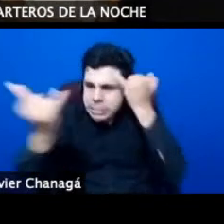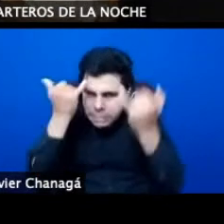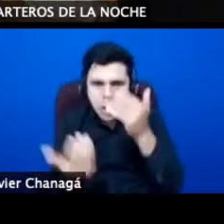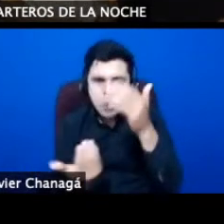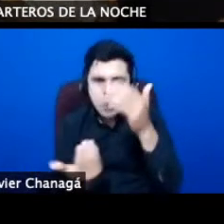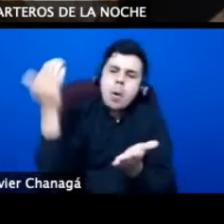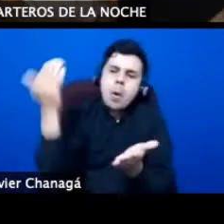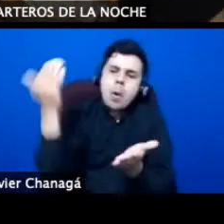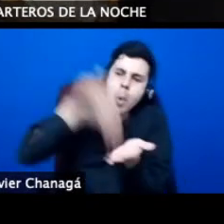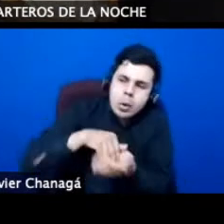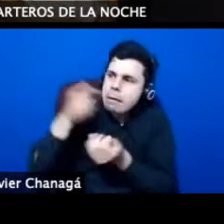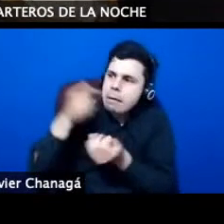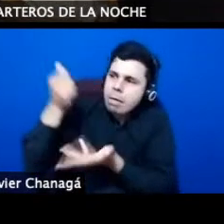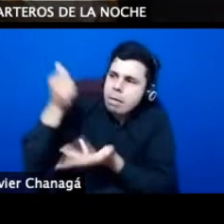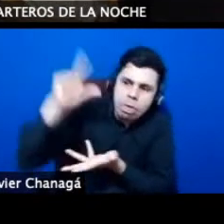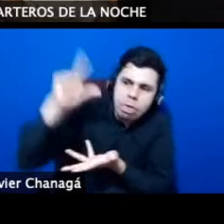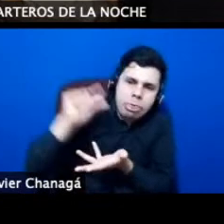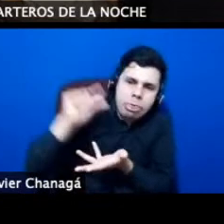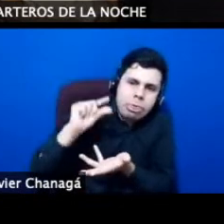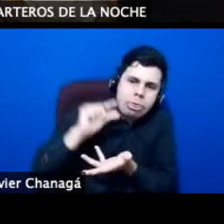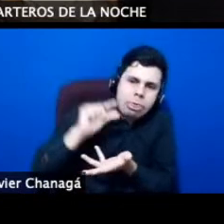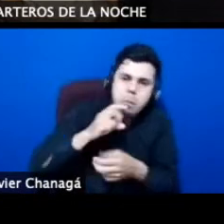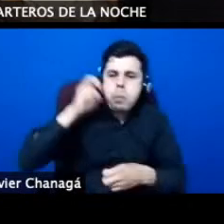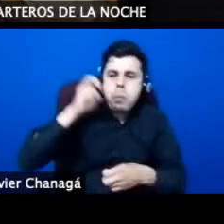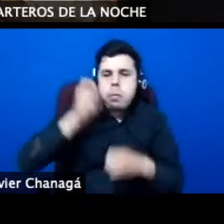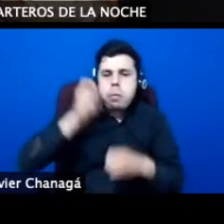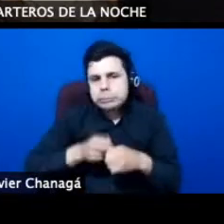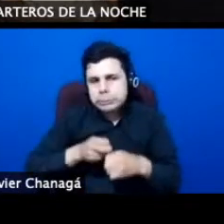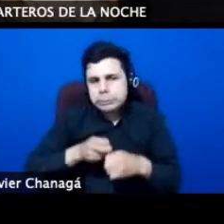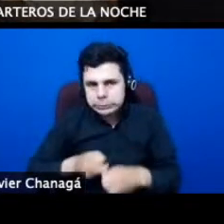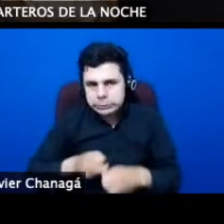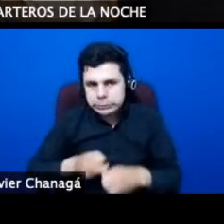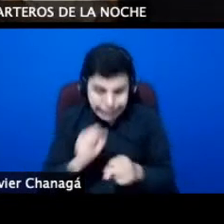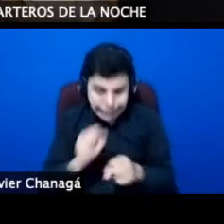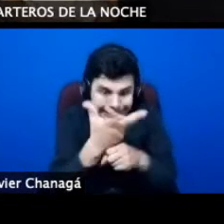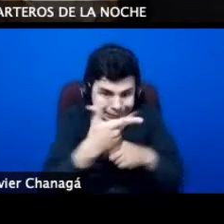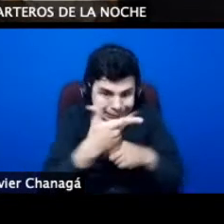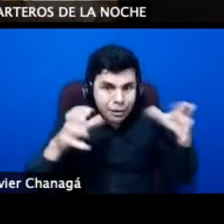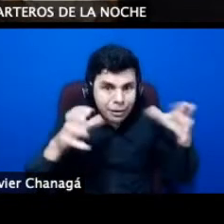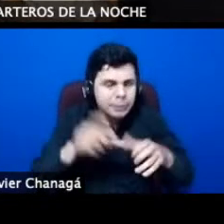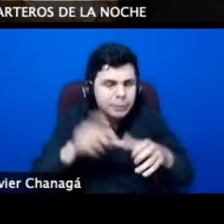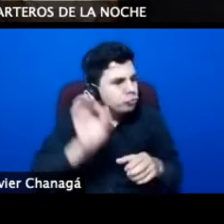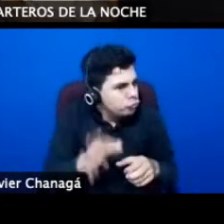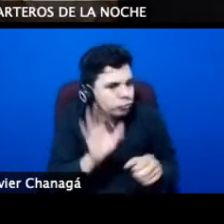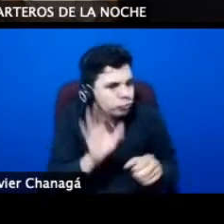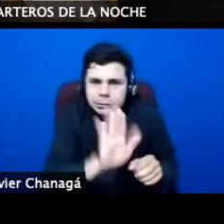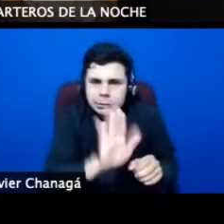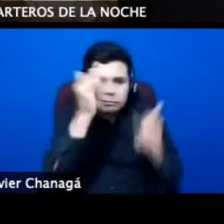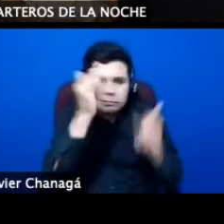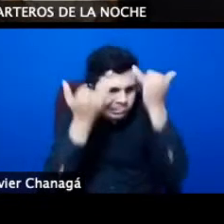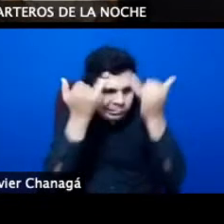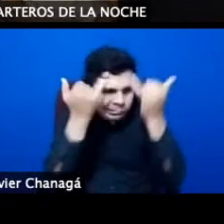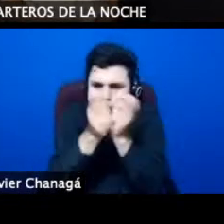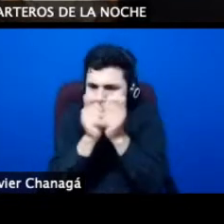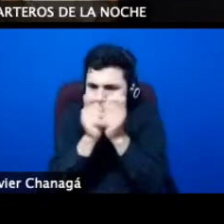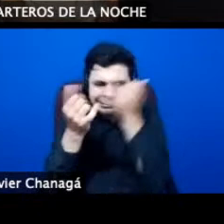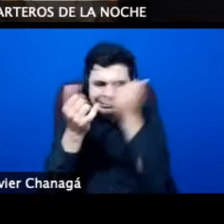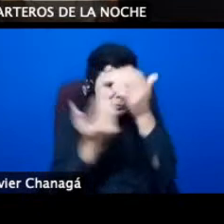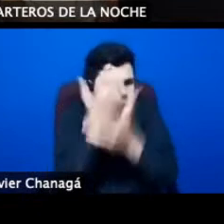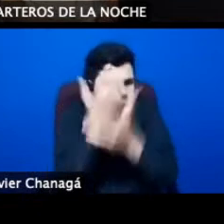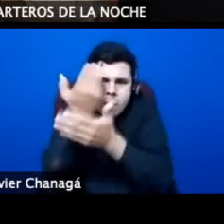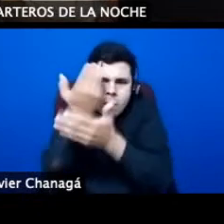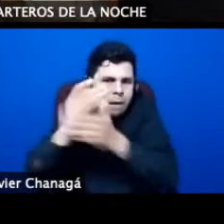I have to say that I am not afraid of that reinvention, because I have